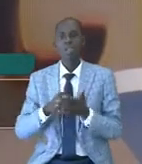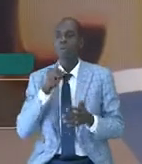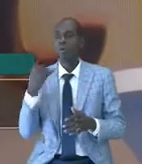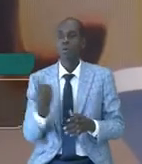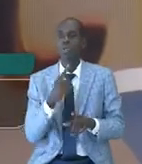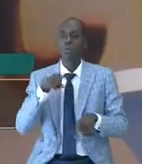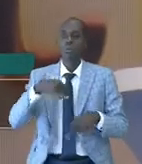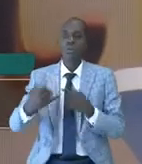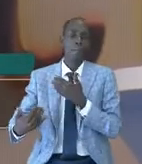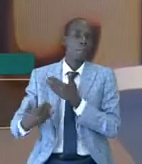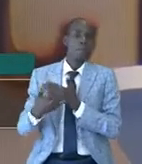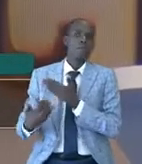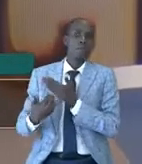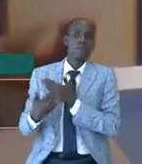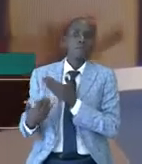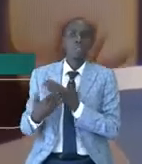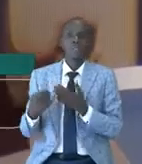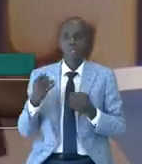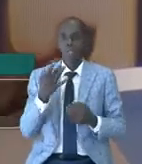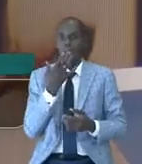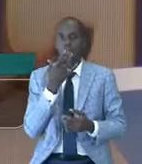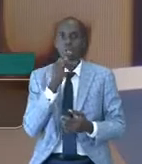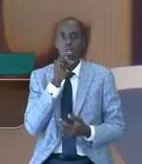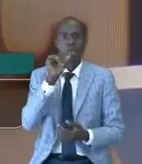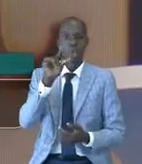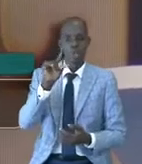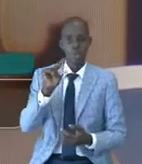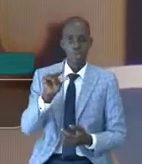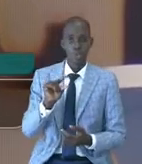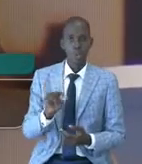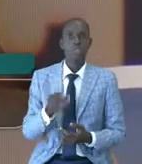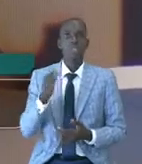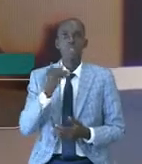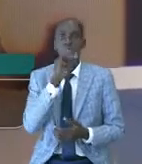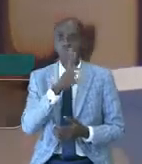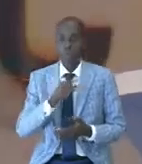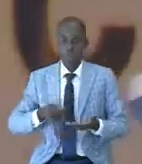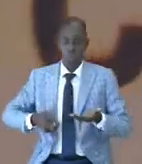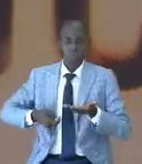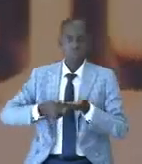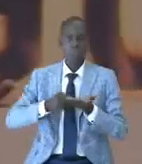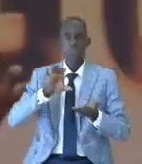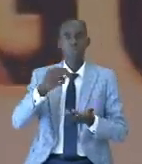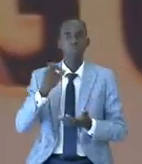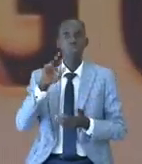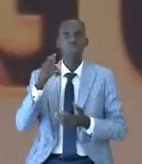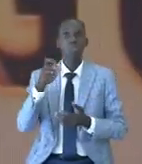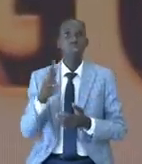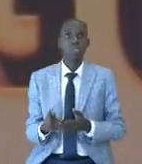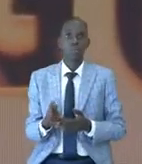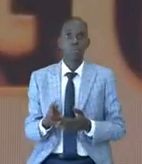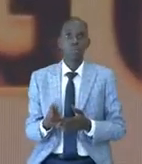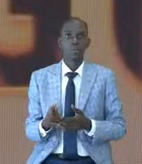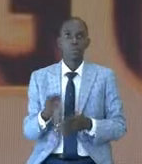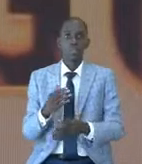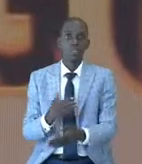the battery is going down. Can I have a charger there? There is no charger, and the thing is almost running out to